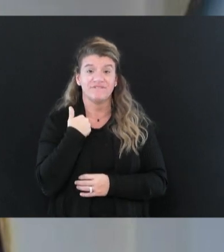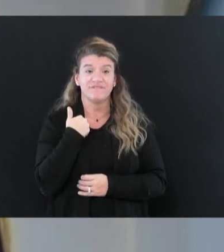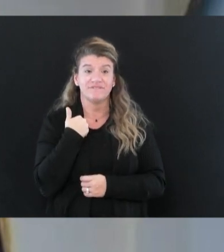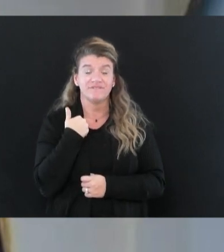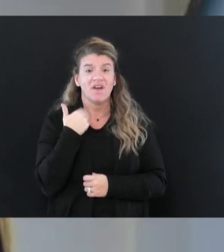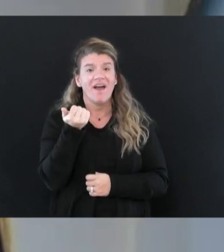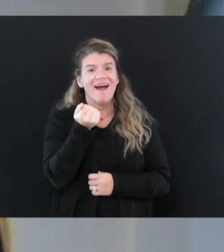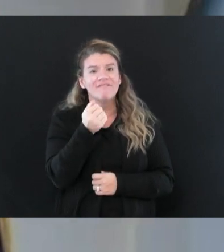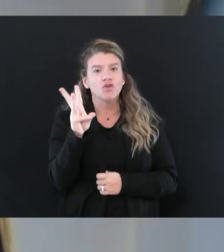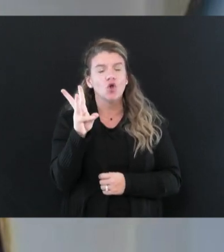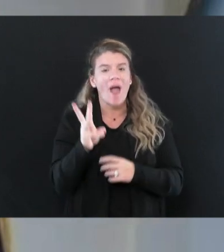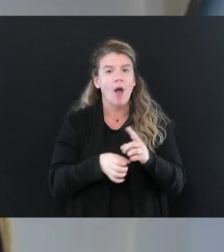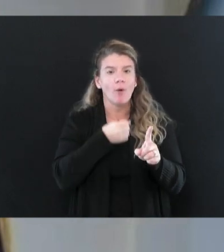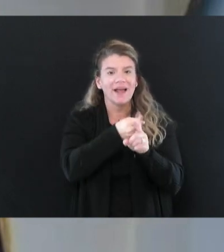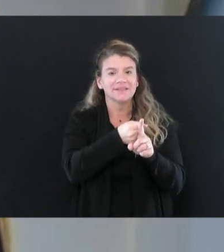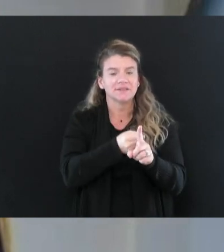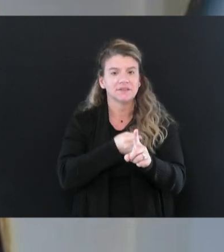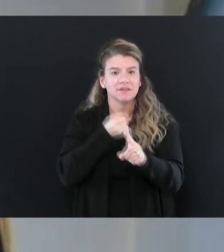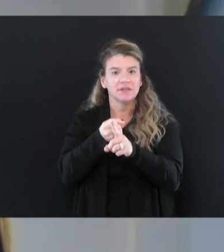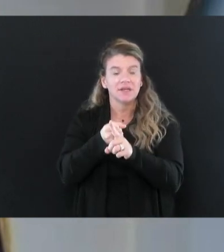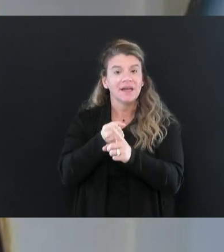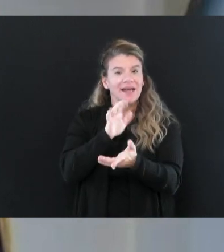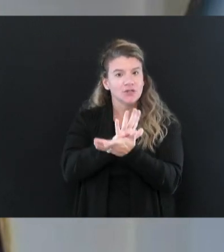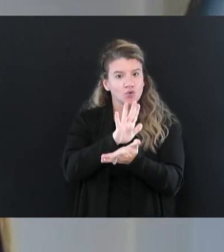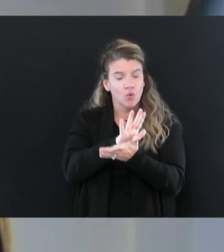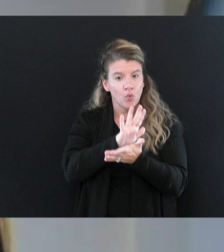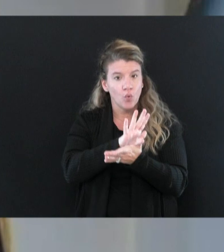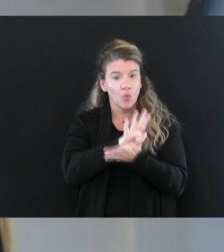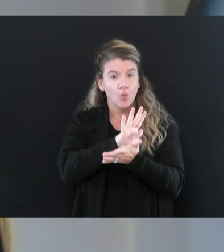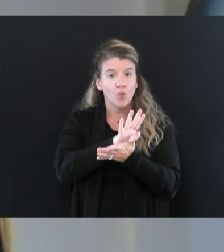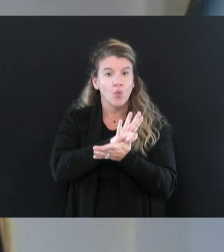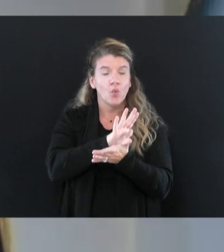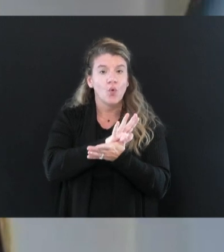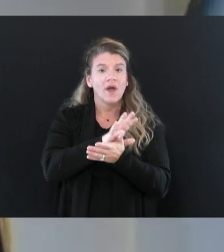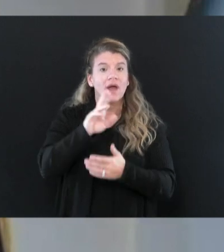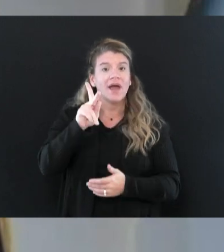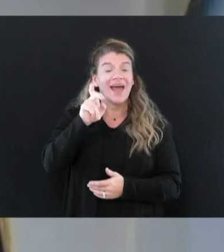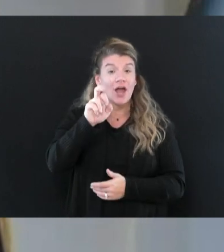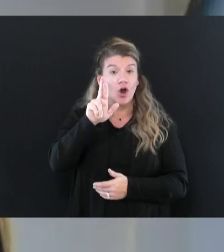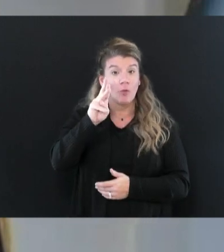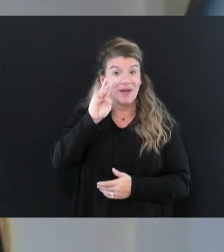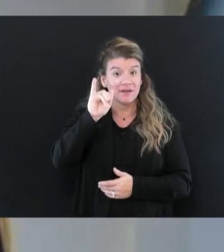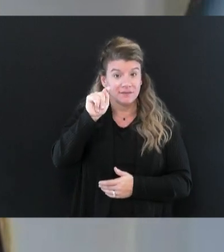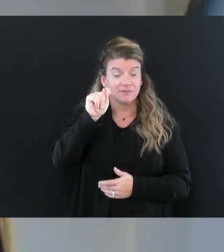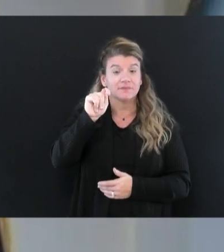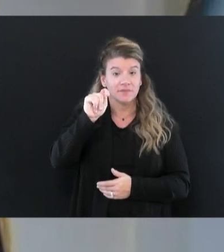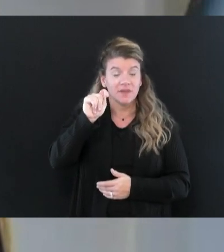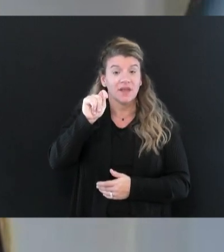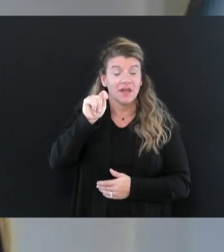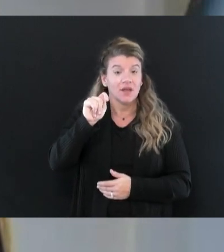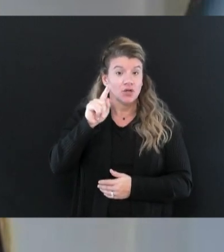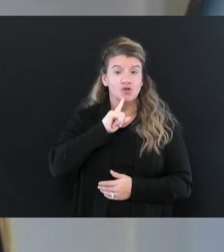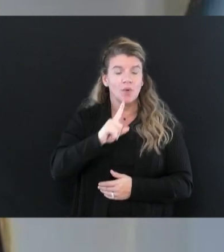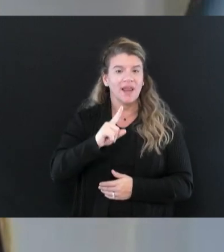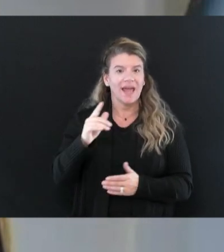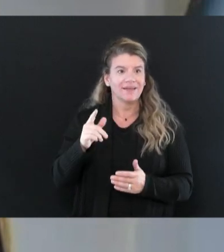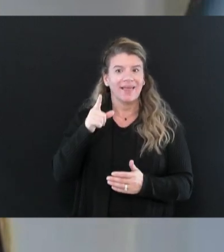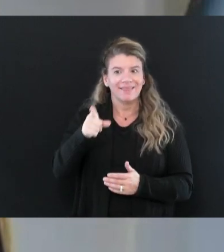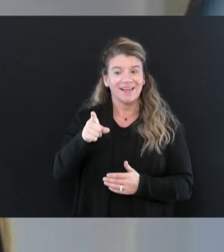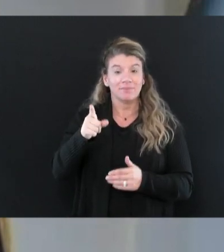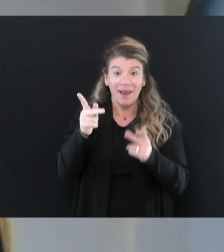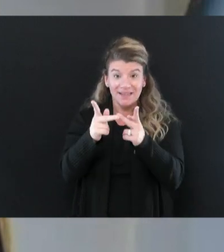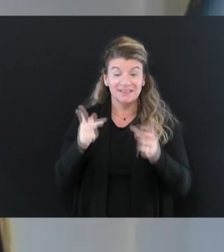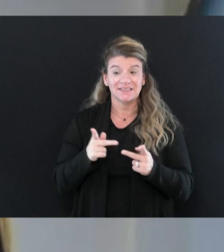couple of outbreaks, a school outbreak at Kermit. So again, it's been